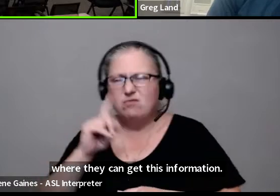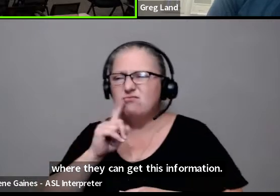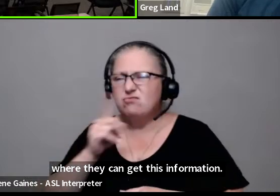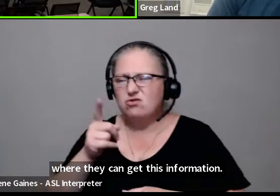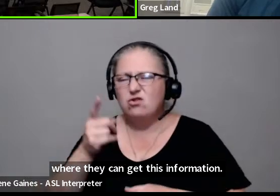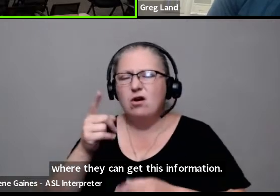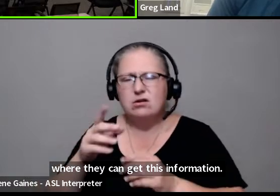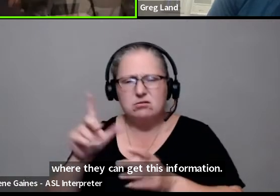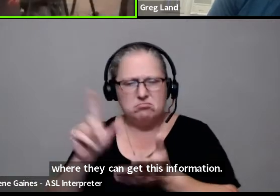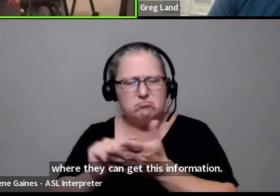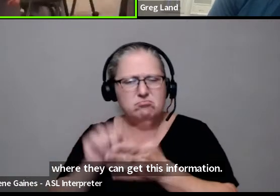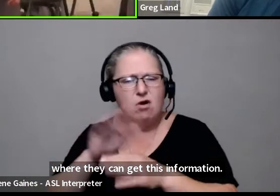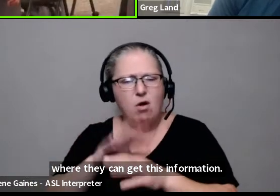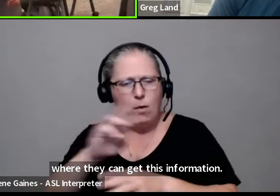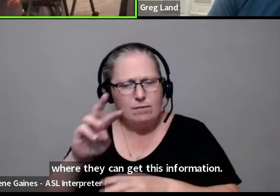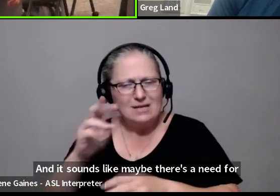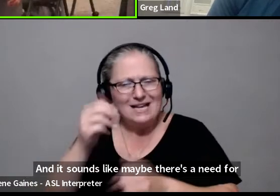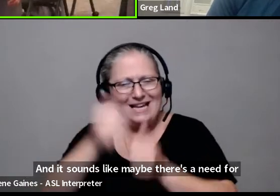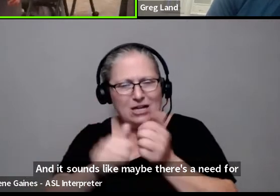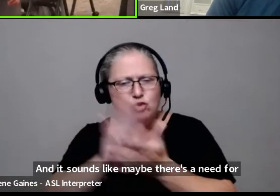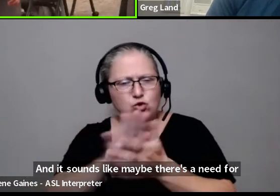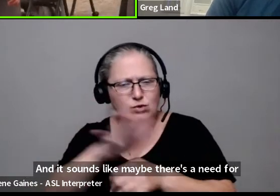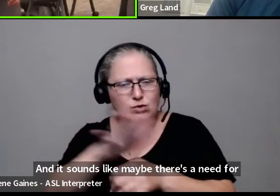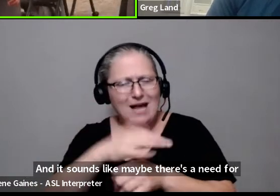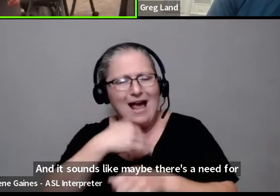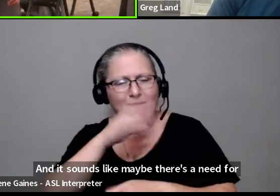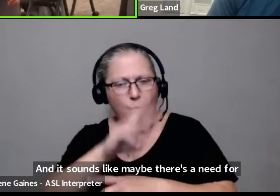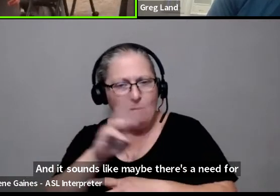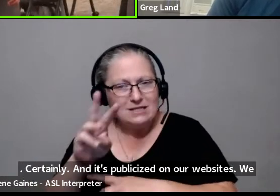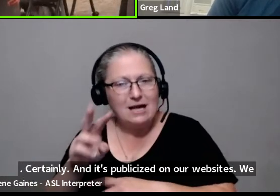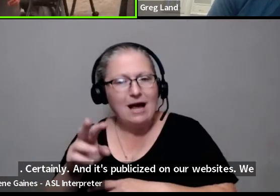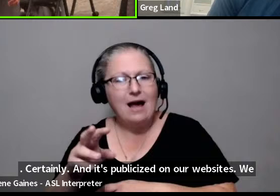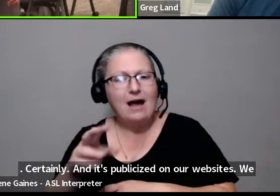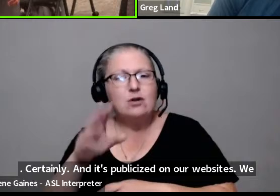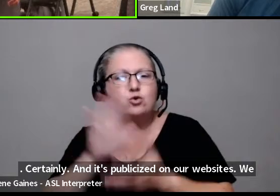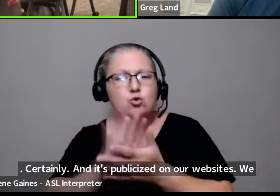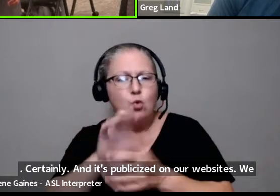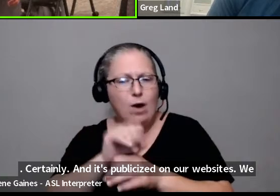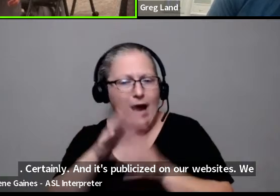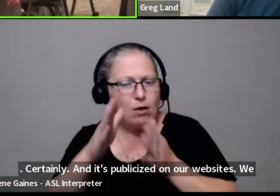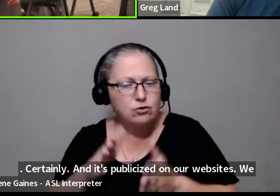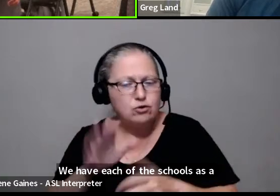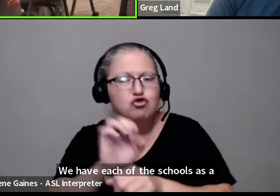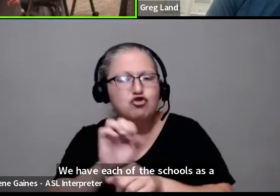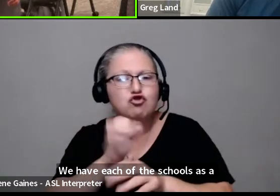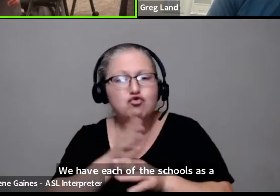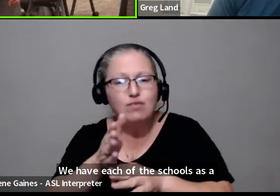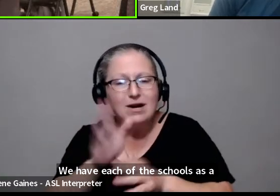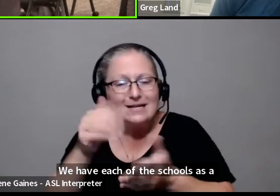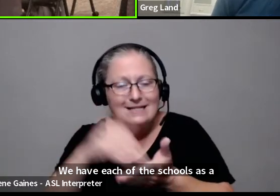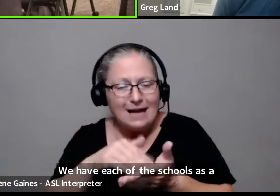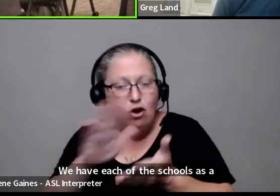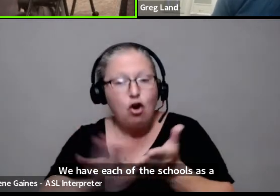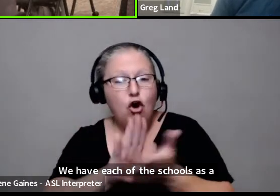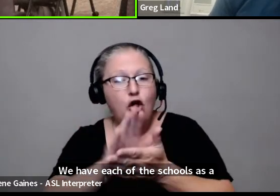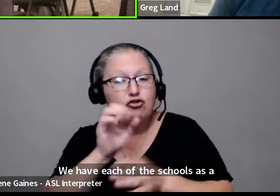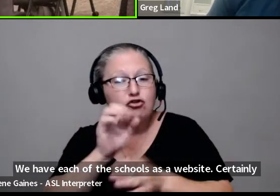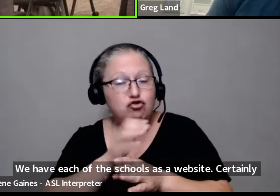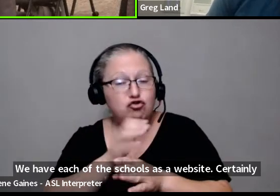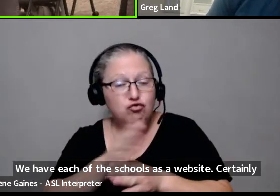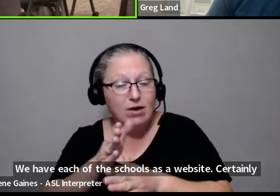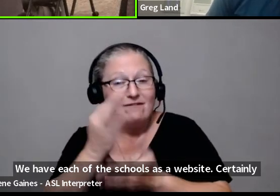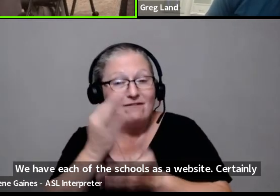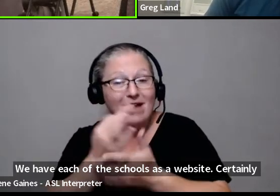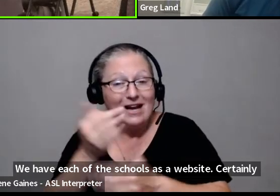information publicized on our there. website. So we have each of the schools has a website. Certainly, school counselors, our career centers, our college and career centers, the college and career and financial